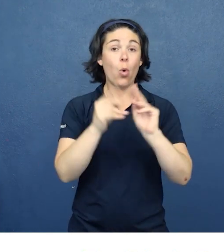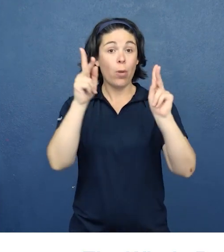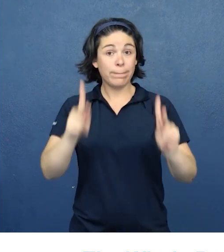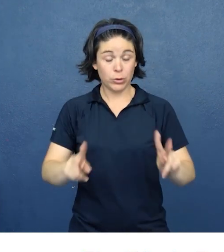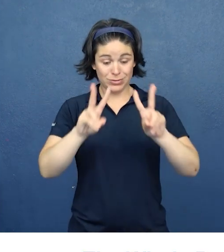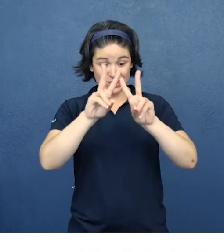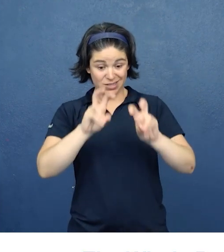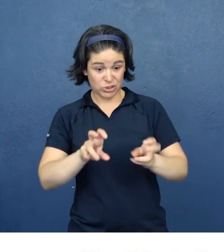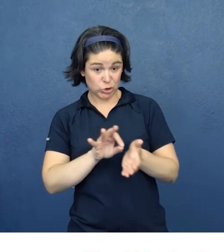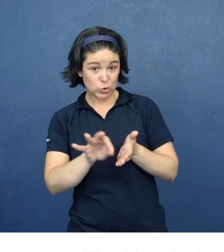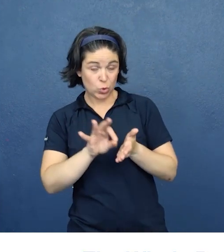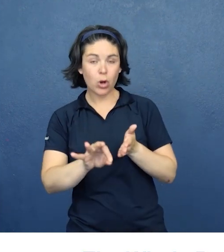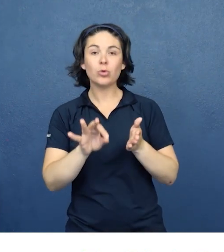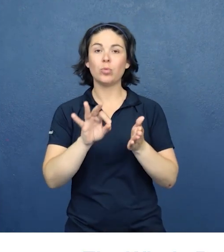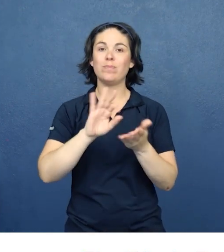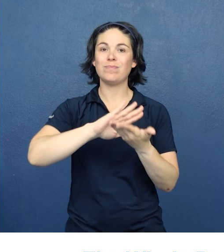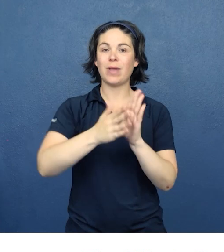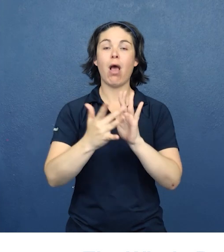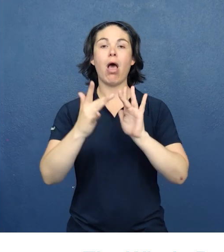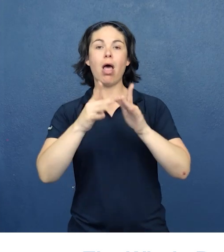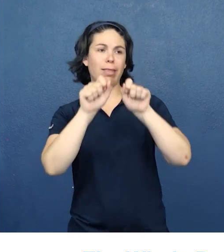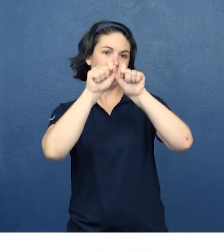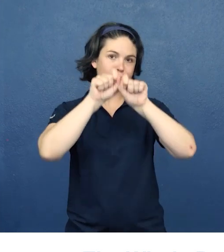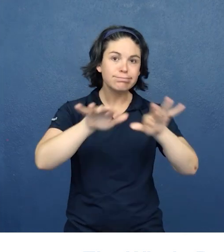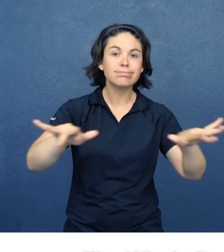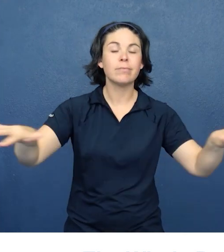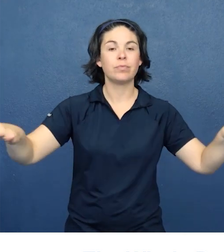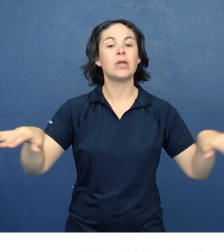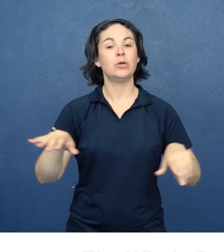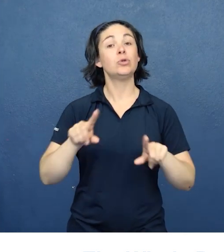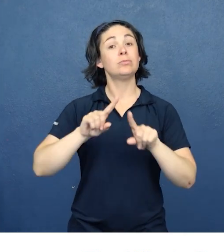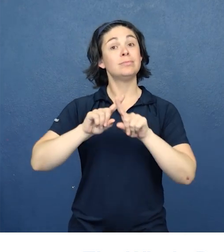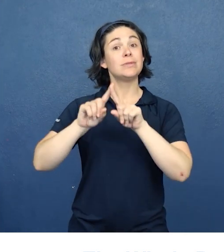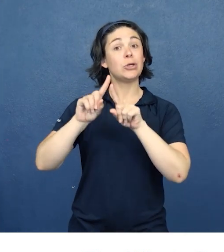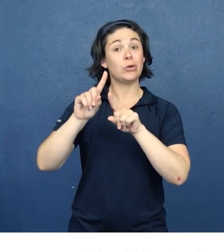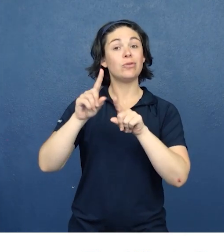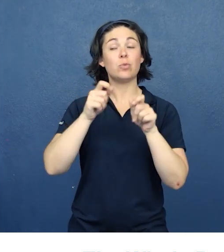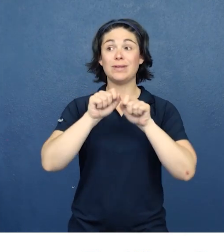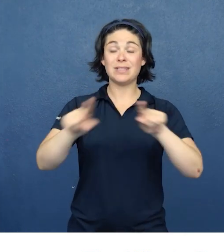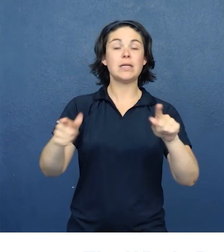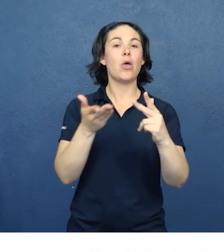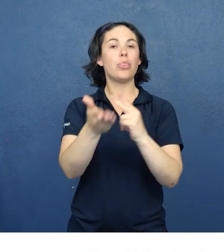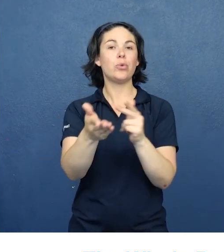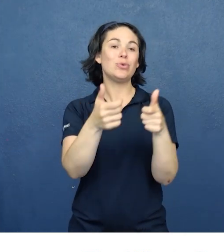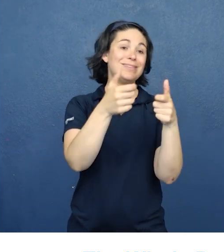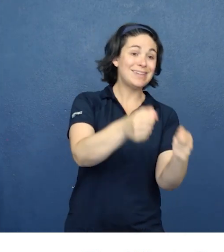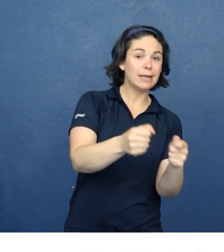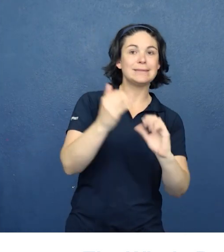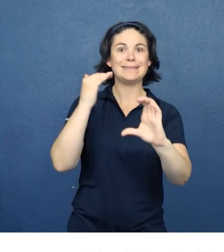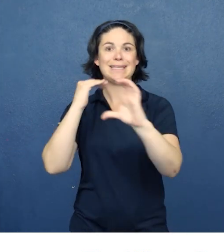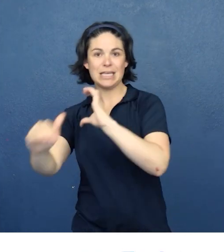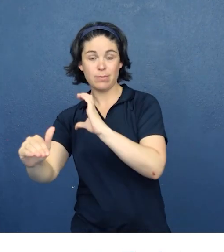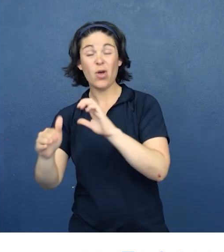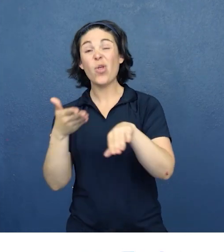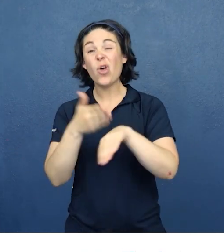tool was digitized and distributed to consumers via text and email. To date, over